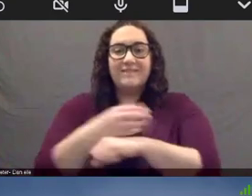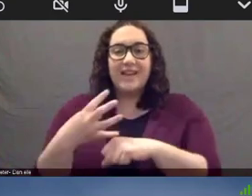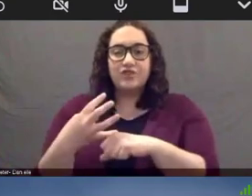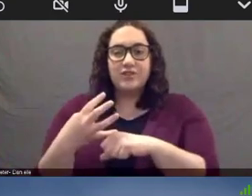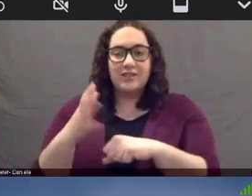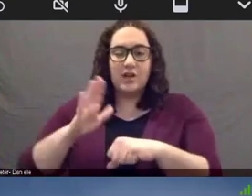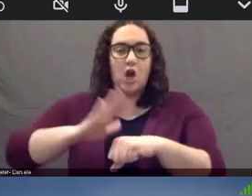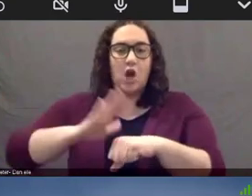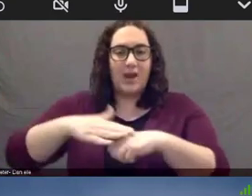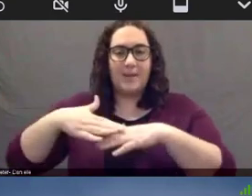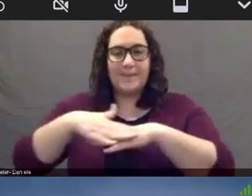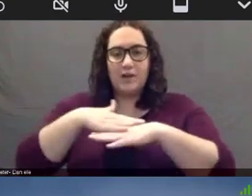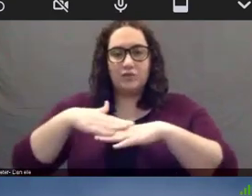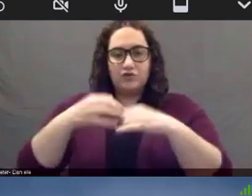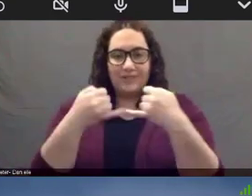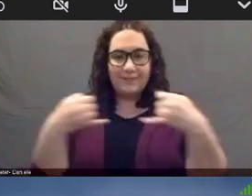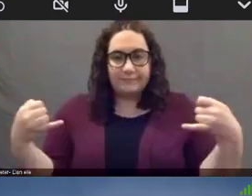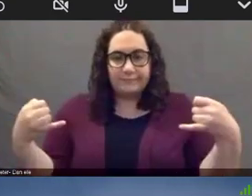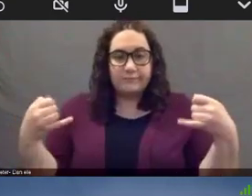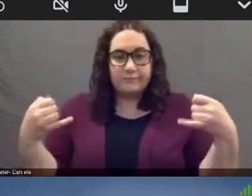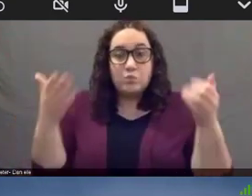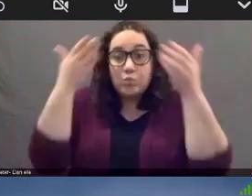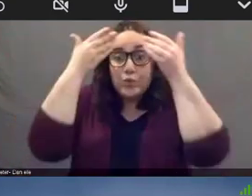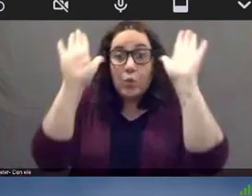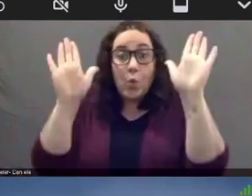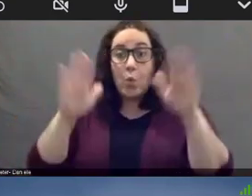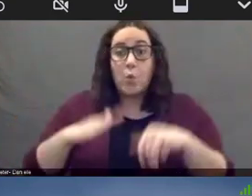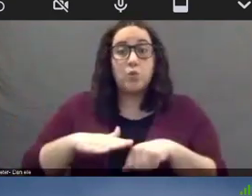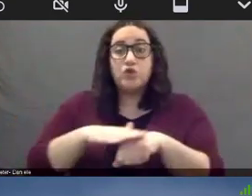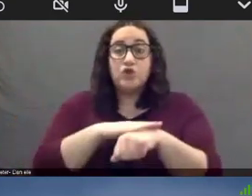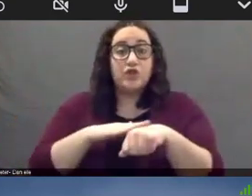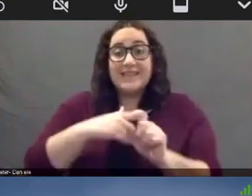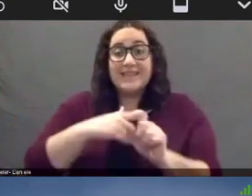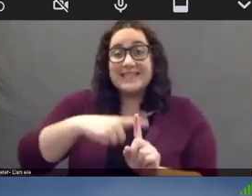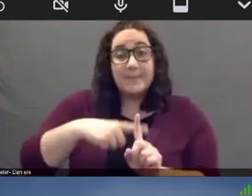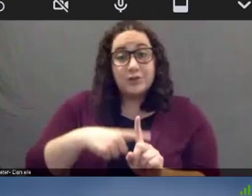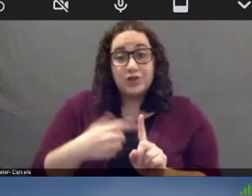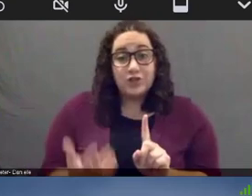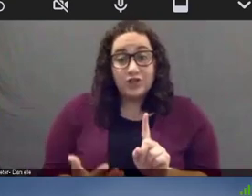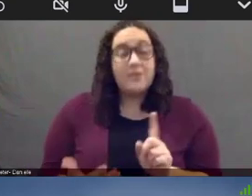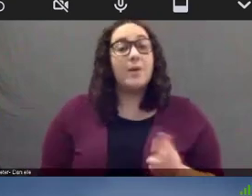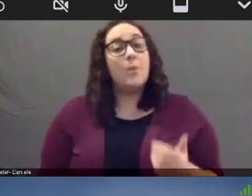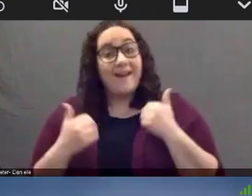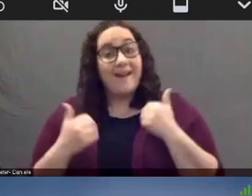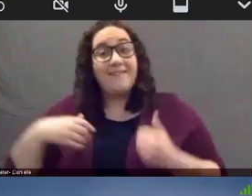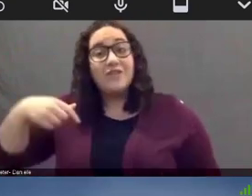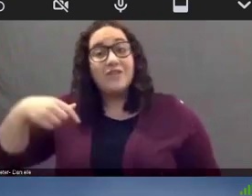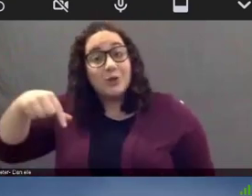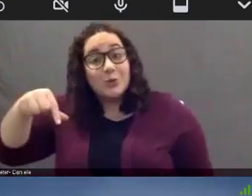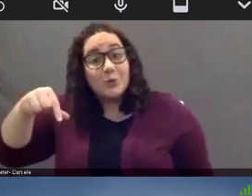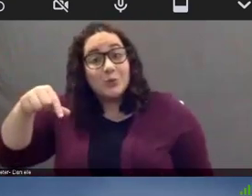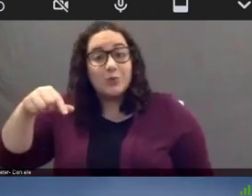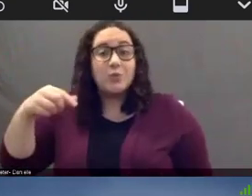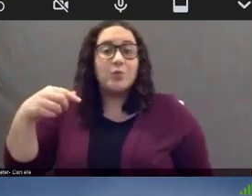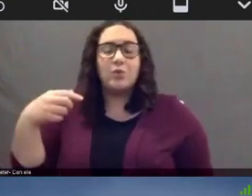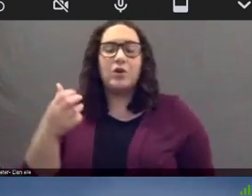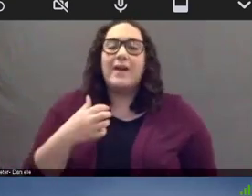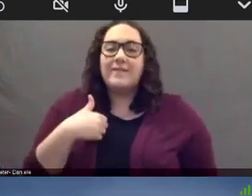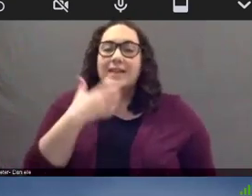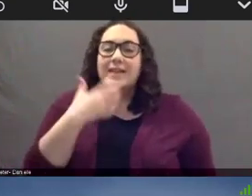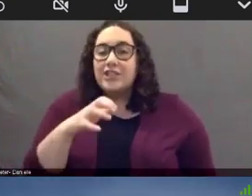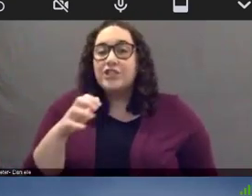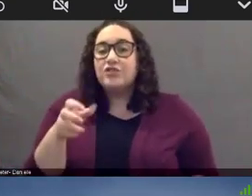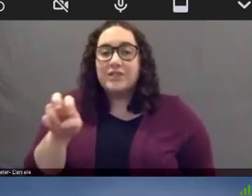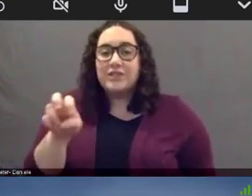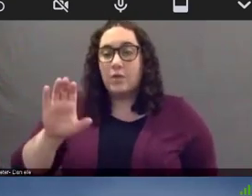but we know the heat transfer coefficient and we know the temperature far away from the material. So then we can say on the boundary that all that